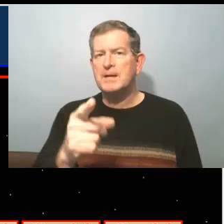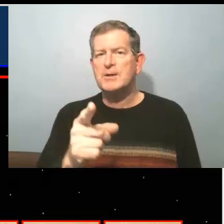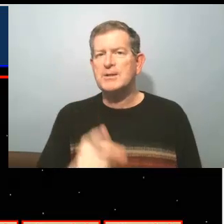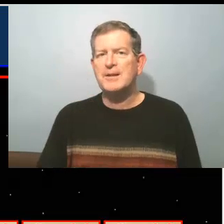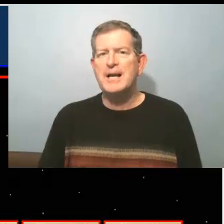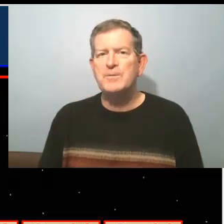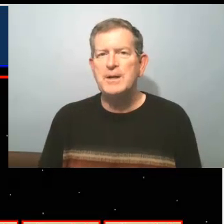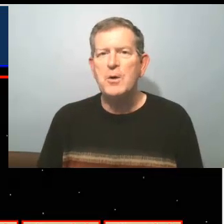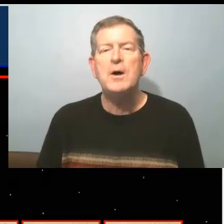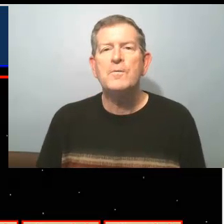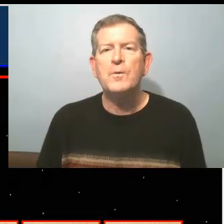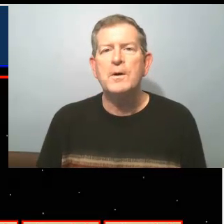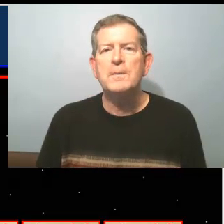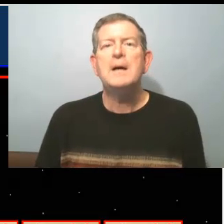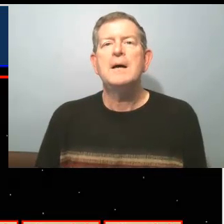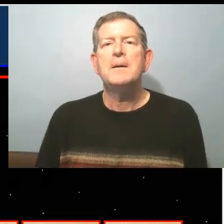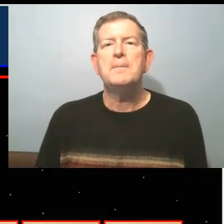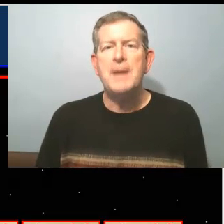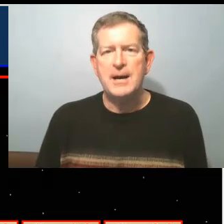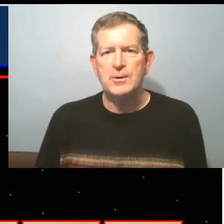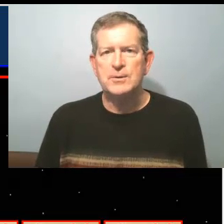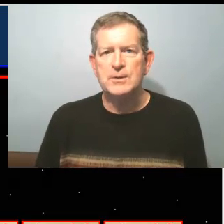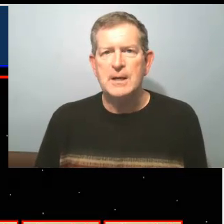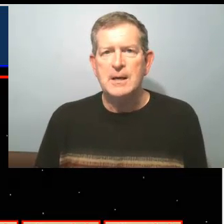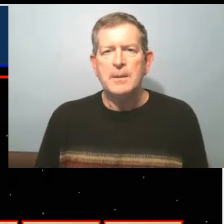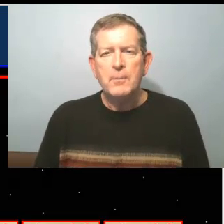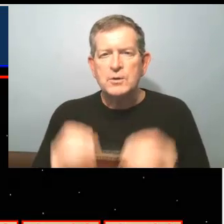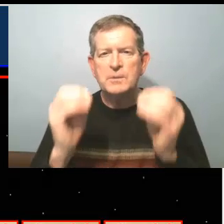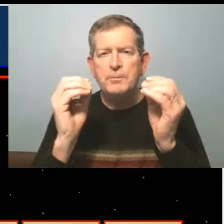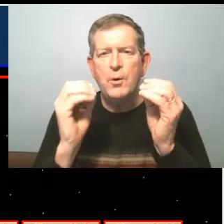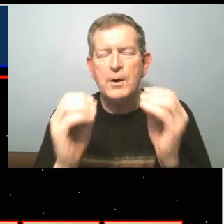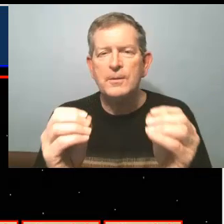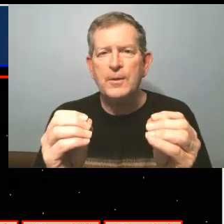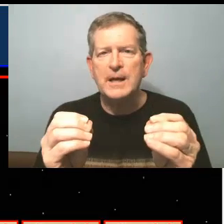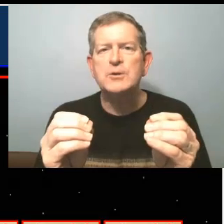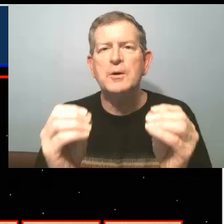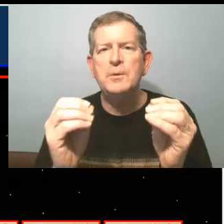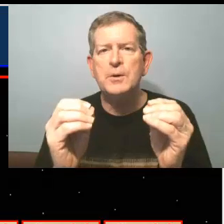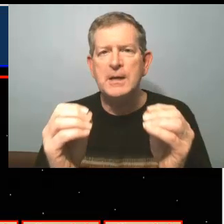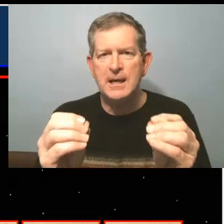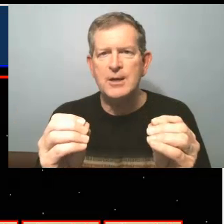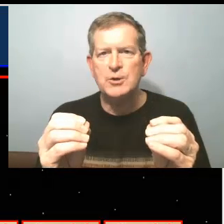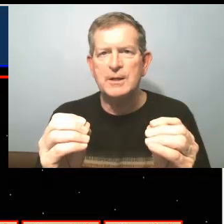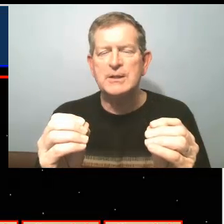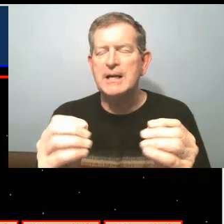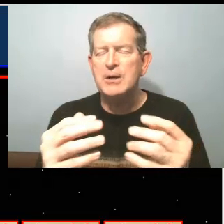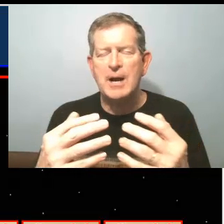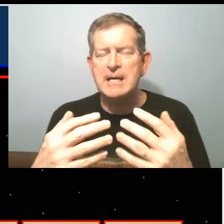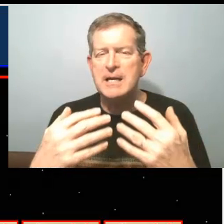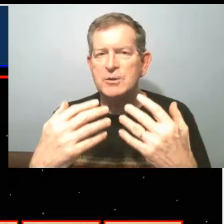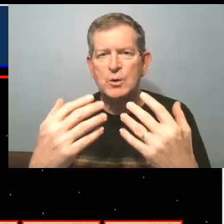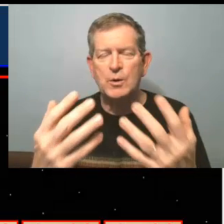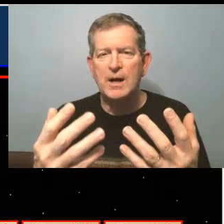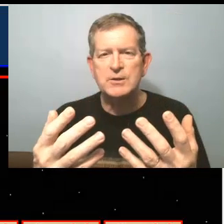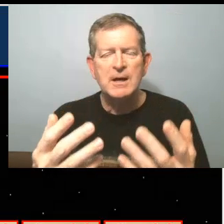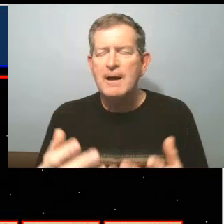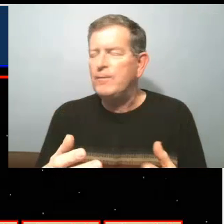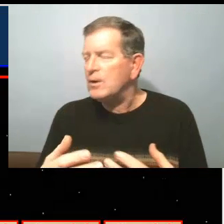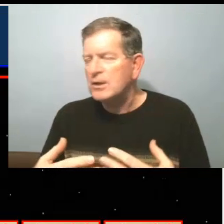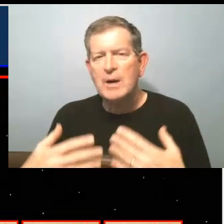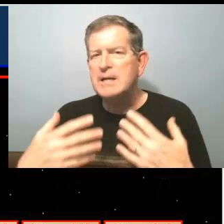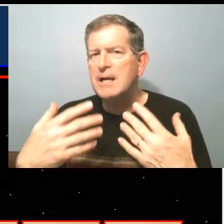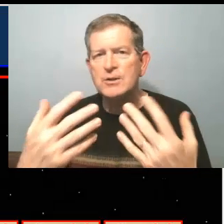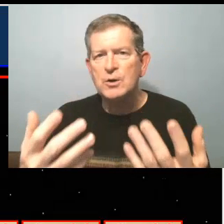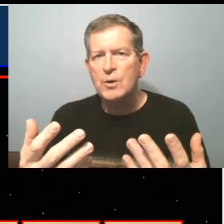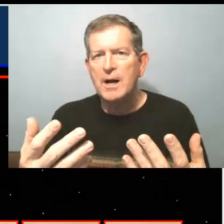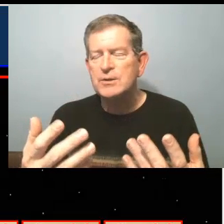Because, as I said in the last video, form matters. The most important thing is communication, is getting your ideas across. If